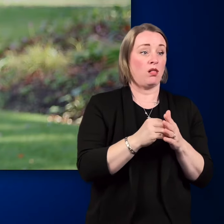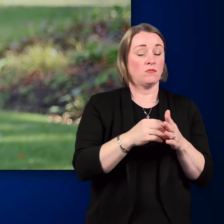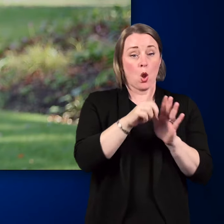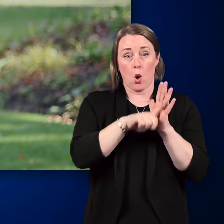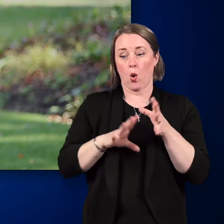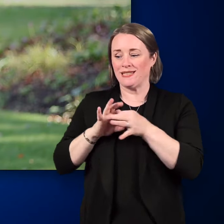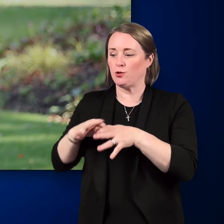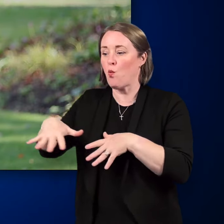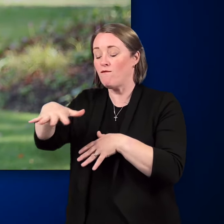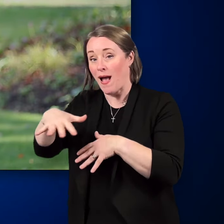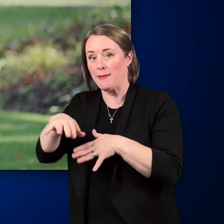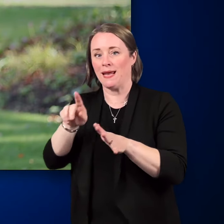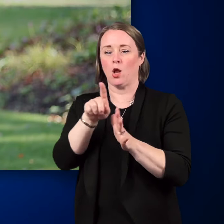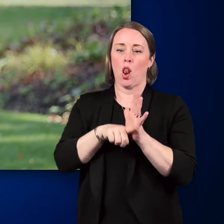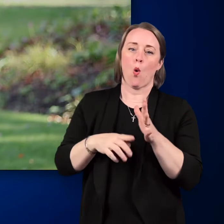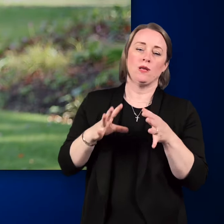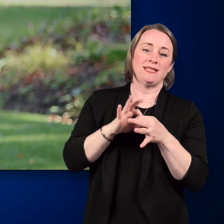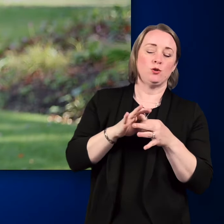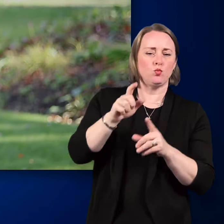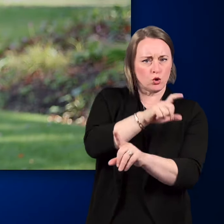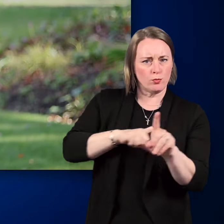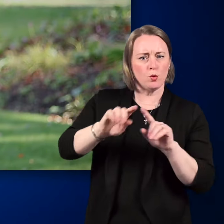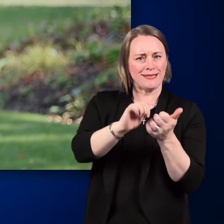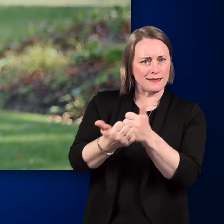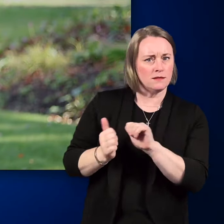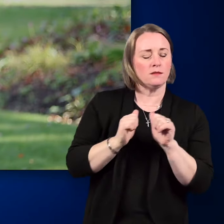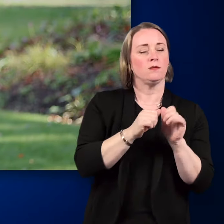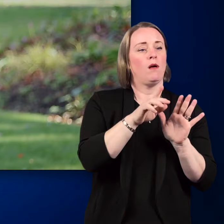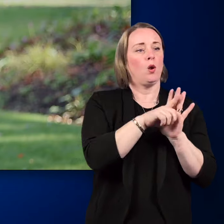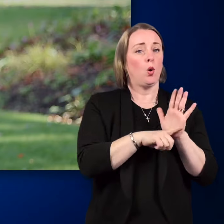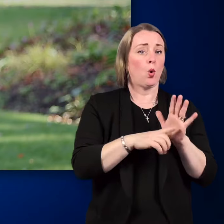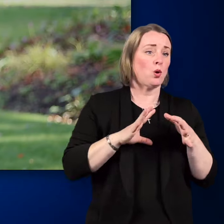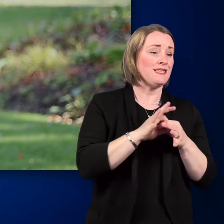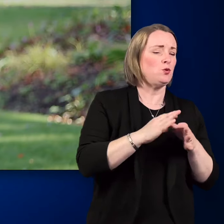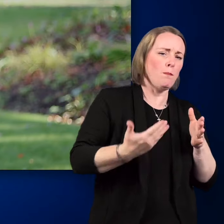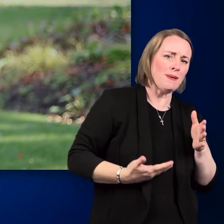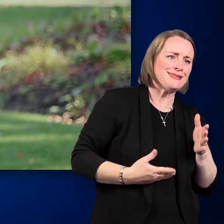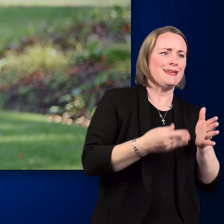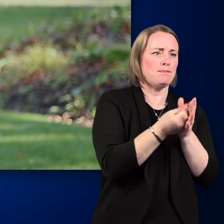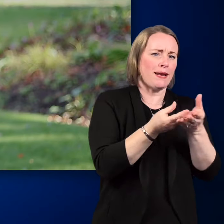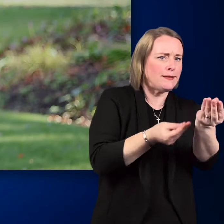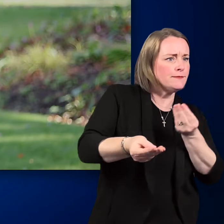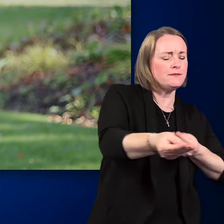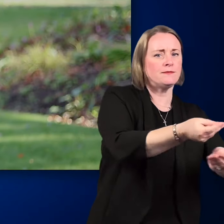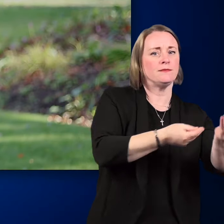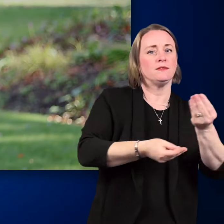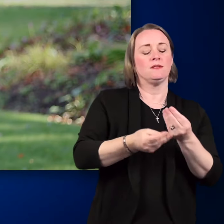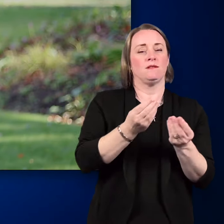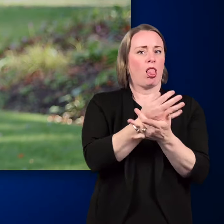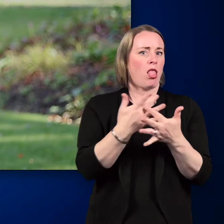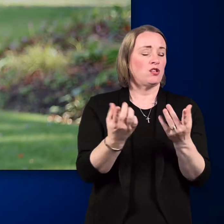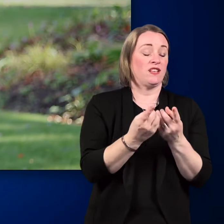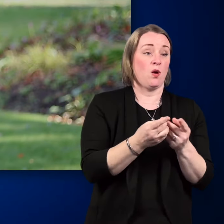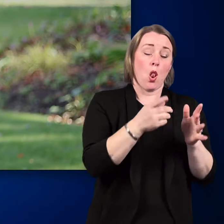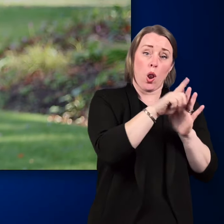laws to do with how to live in community, laws actually to do with business and money lending and all of these things, farming,